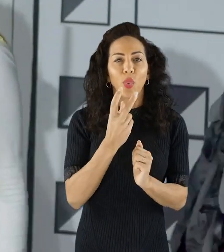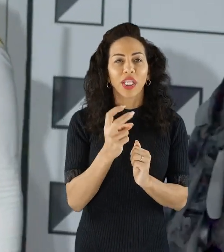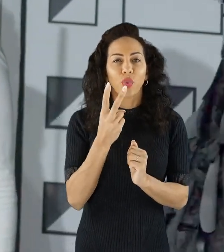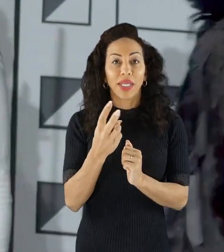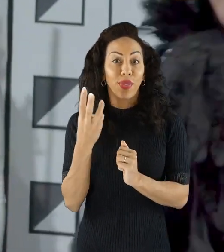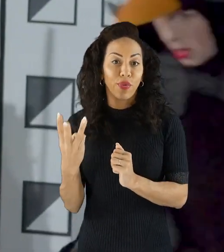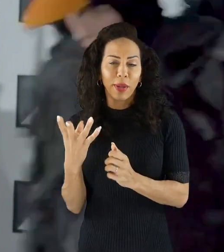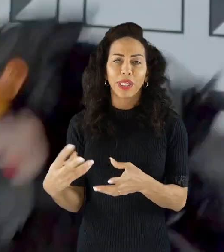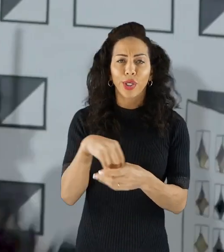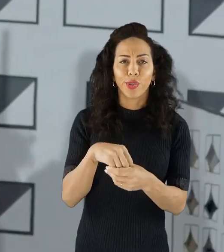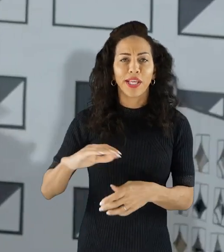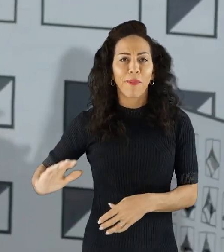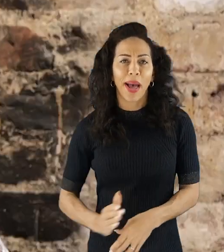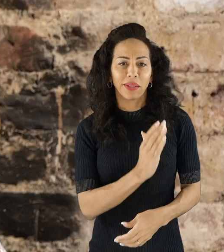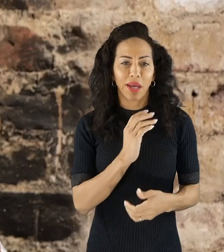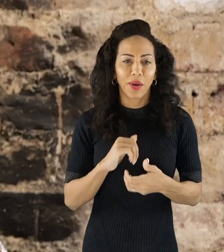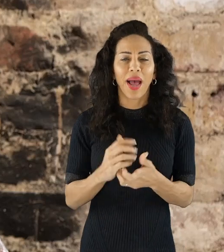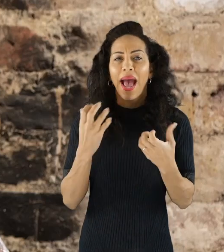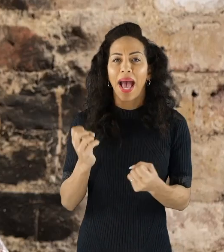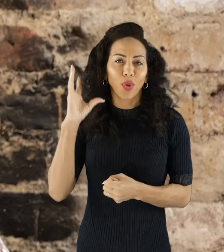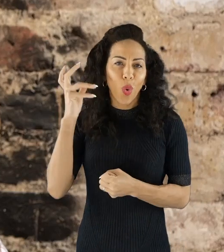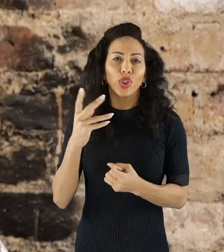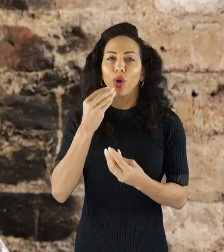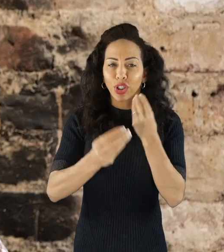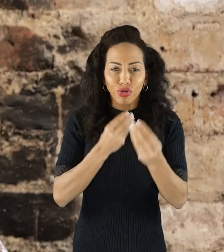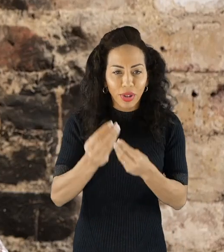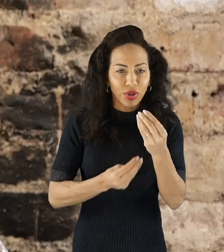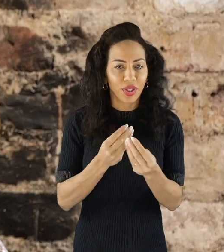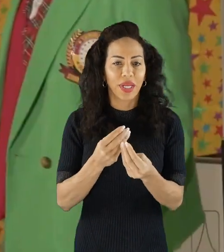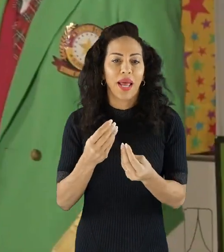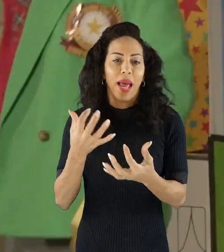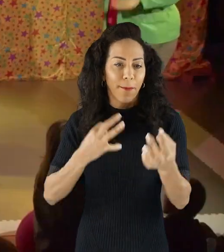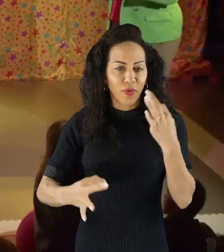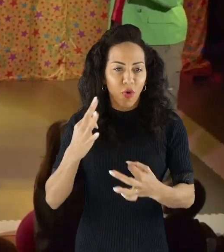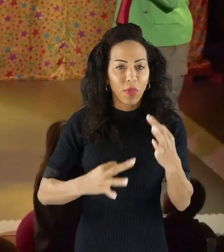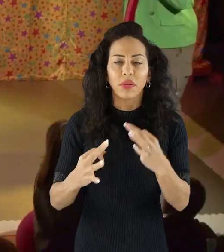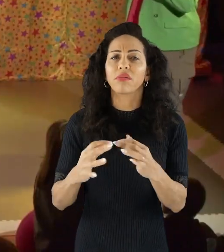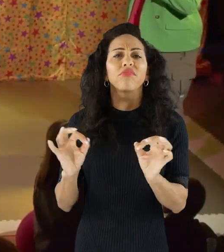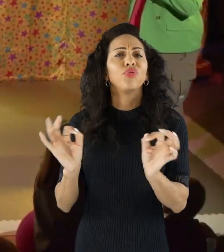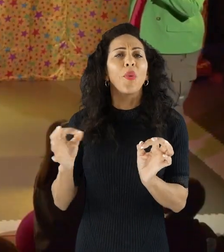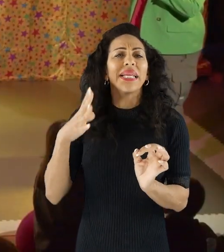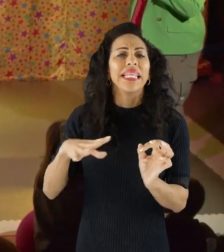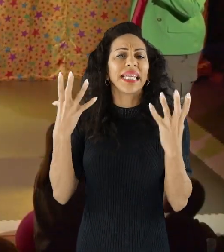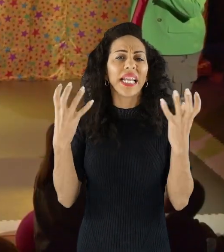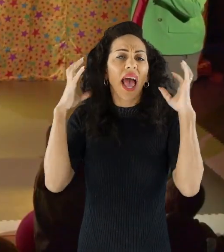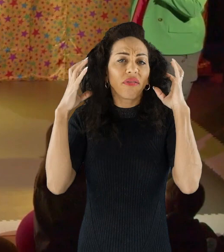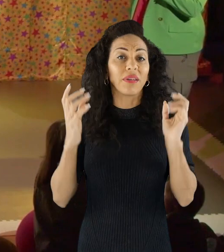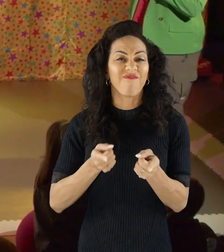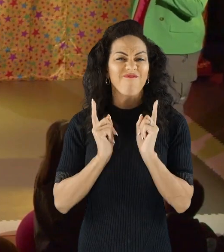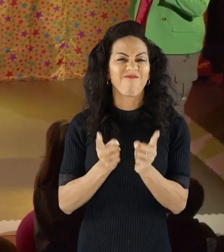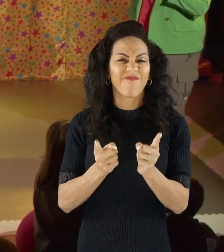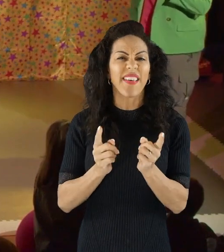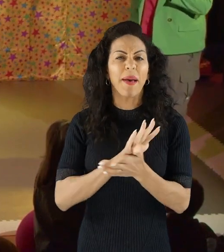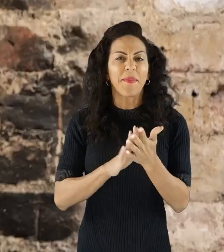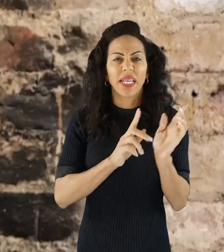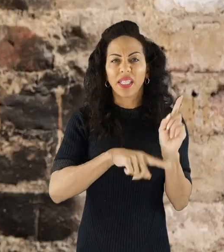pantomime. Incorporated audio description at the point of performance. And nobody had to wear headsets. Well, that's what diversity